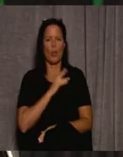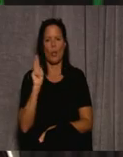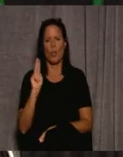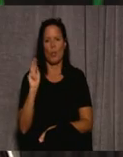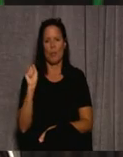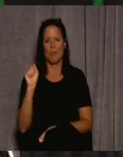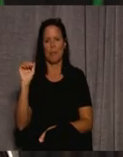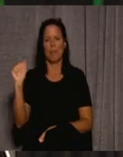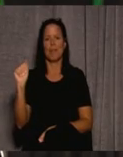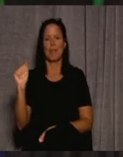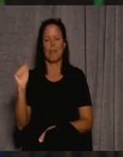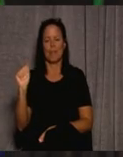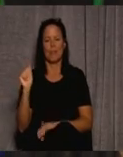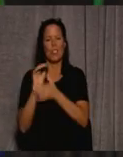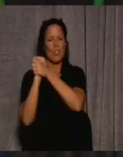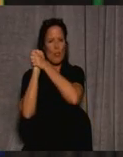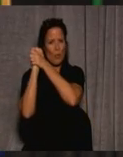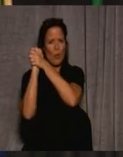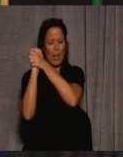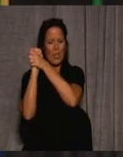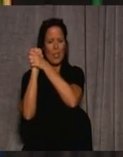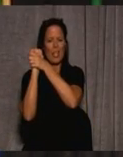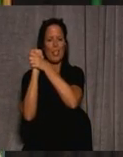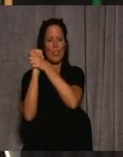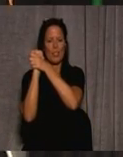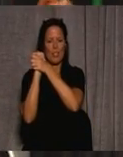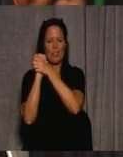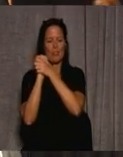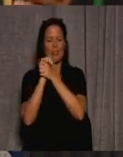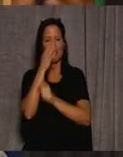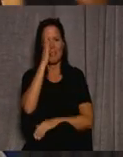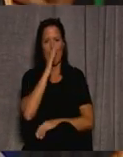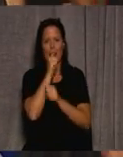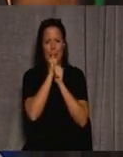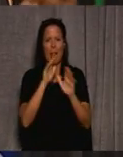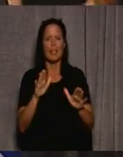States of America. Congratulations.